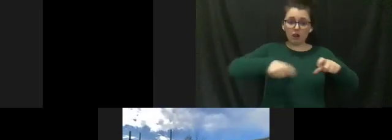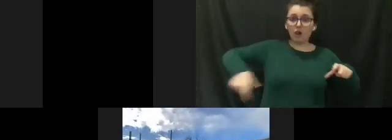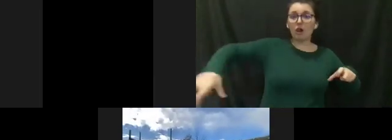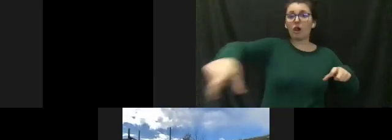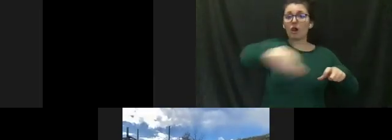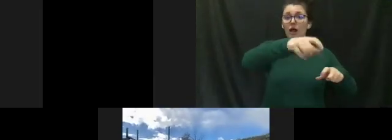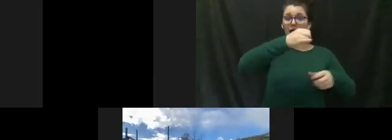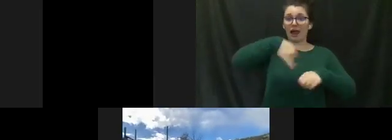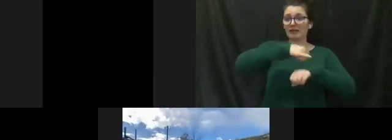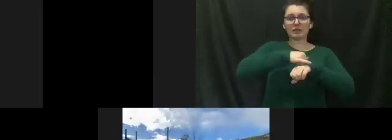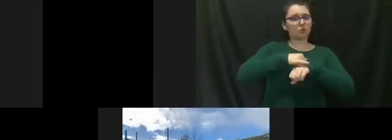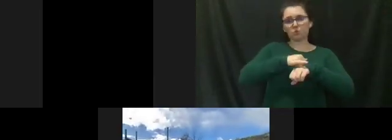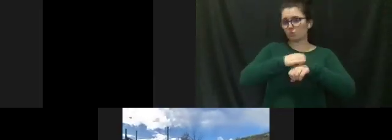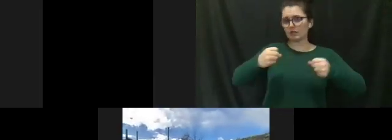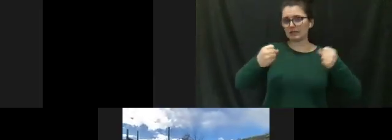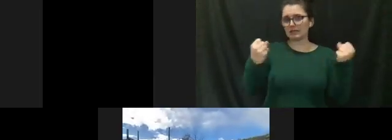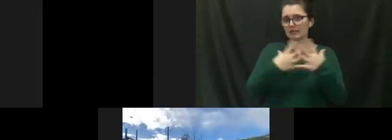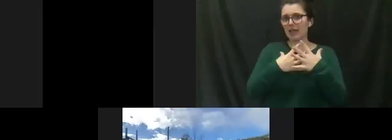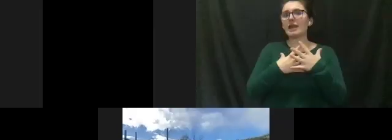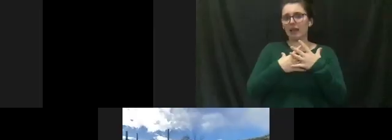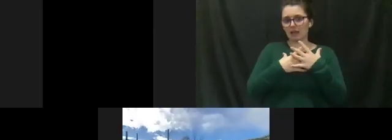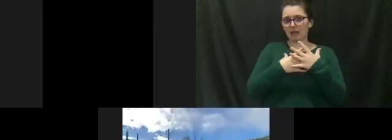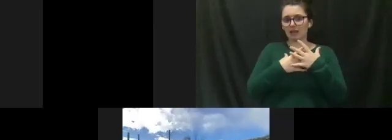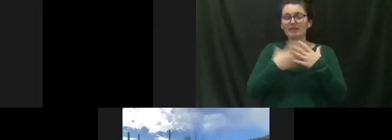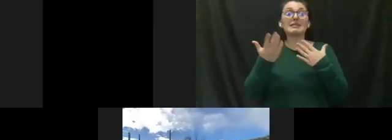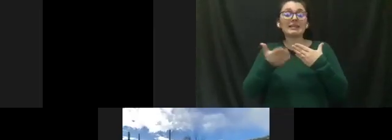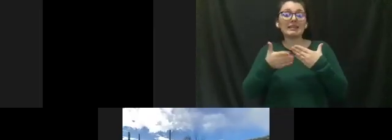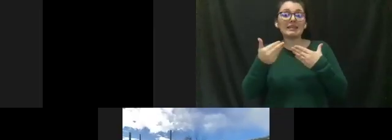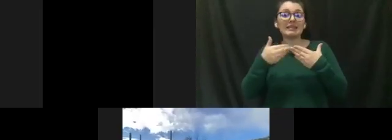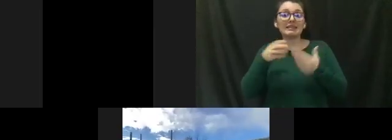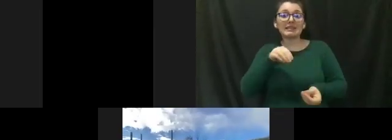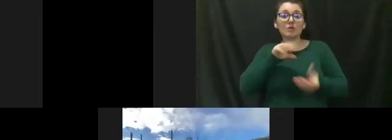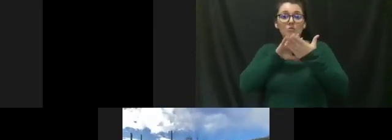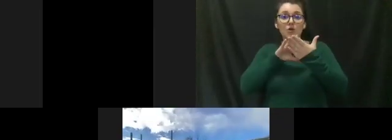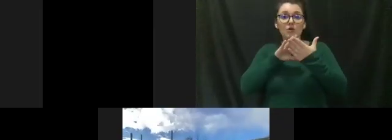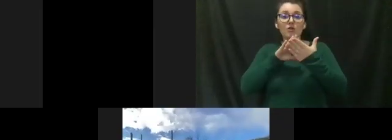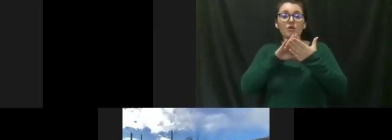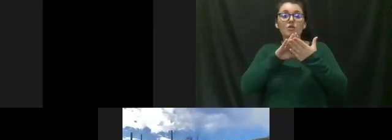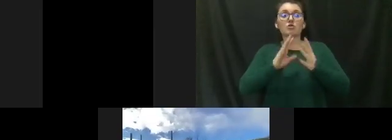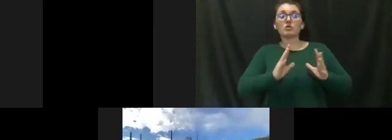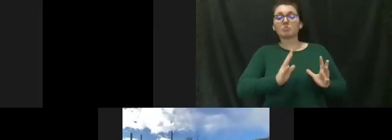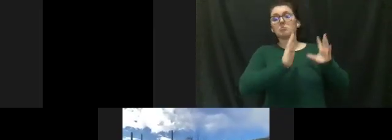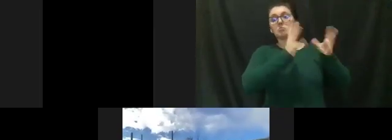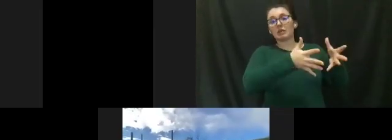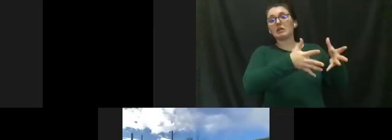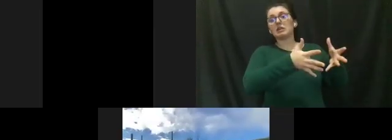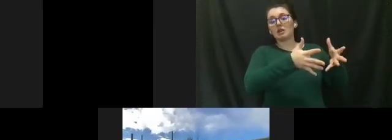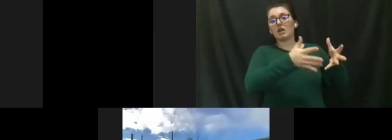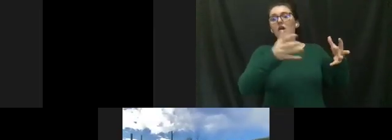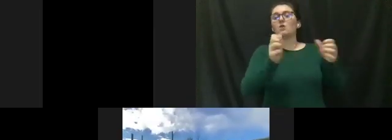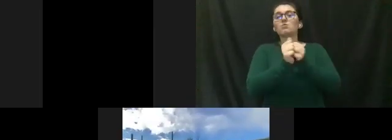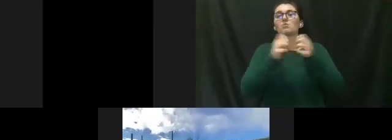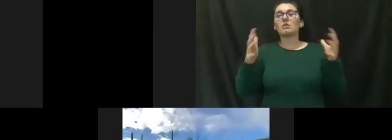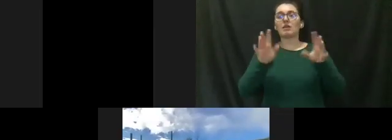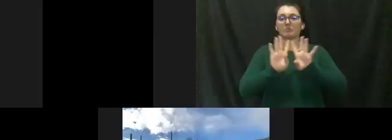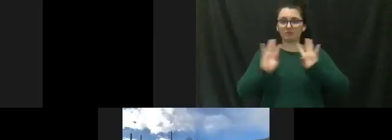with. So that's an easy way that we can keep them in without having to use fences. So it looks a lot more